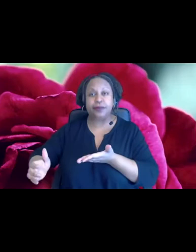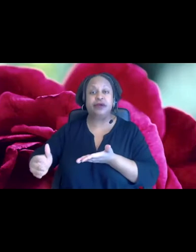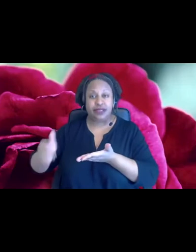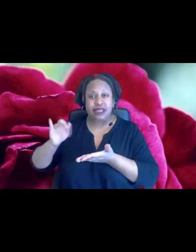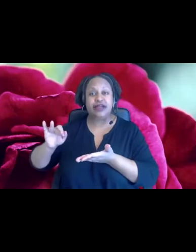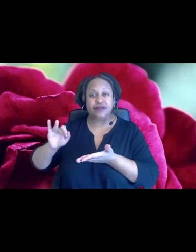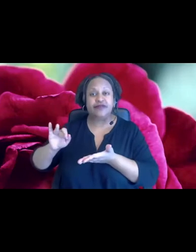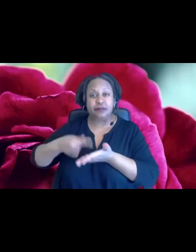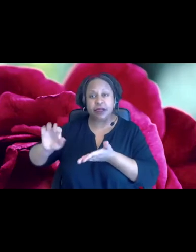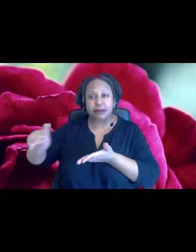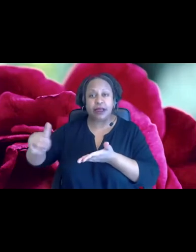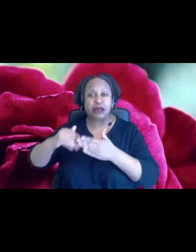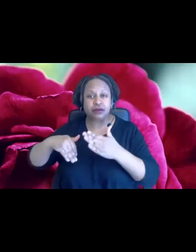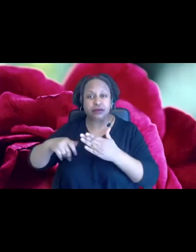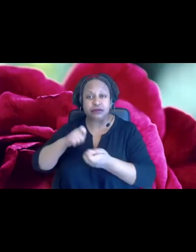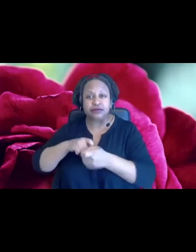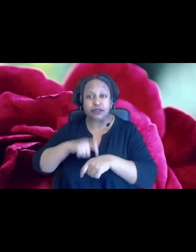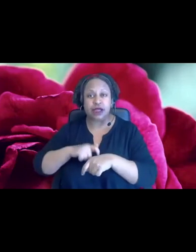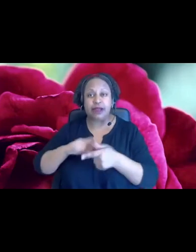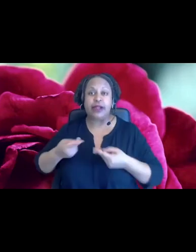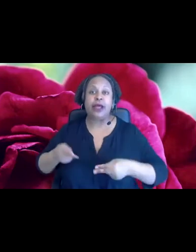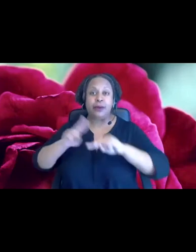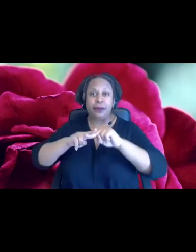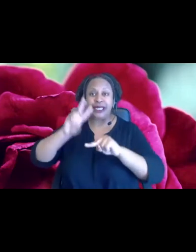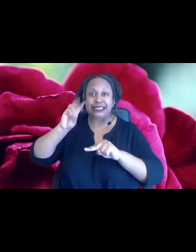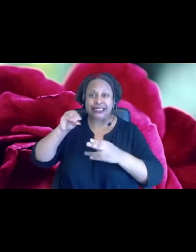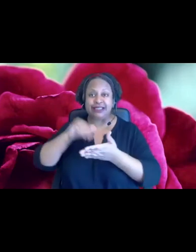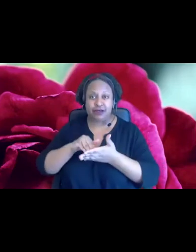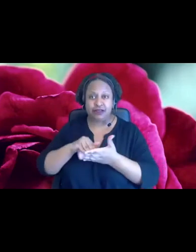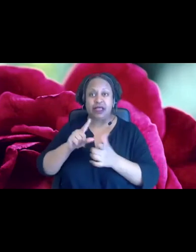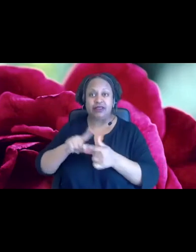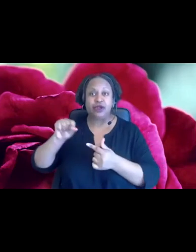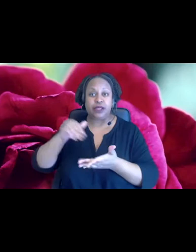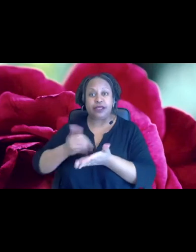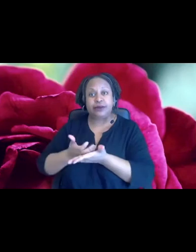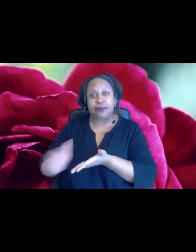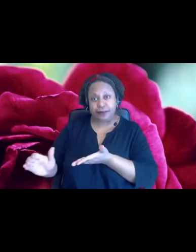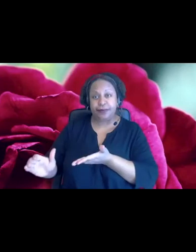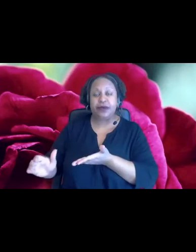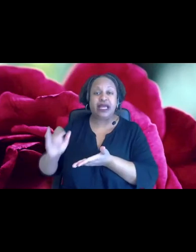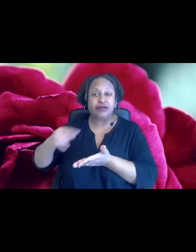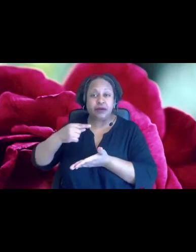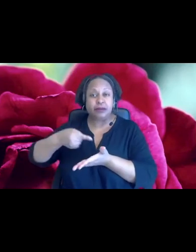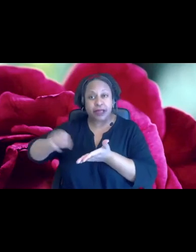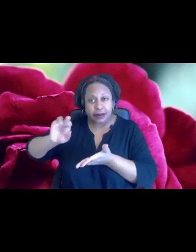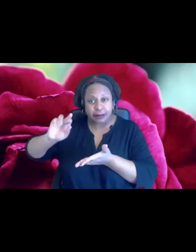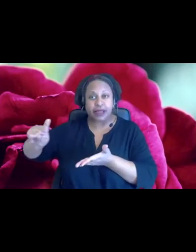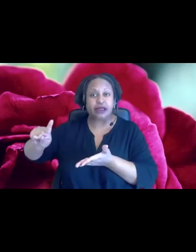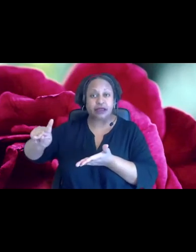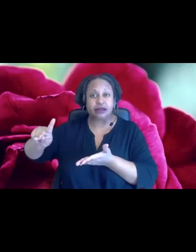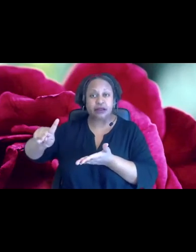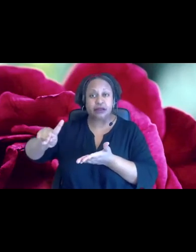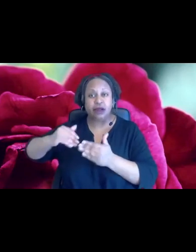$60,000 total, of which $20,000 total would be forgiven if repaid within a certain time